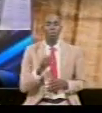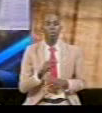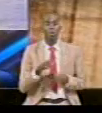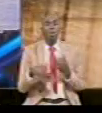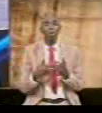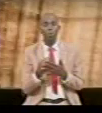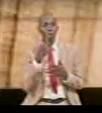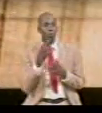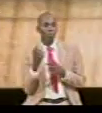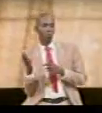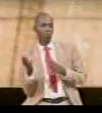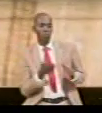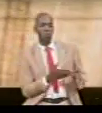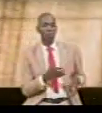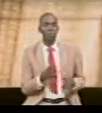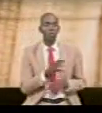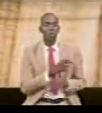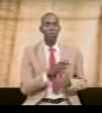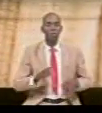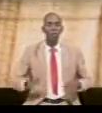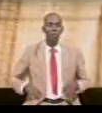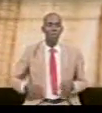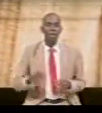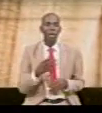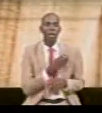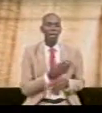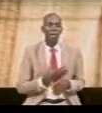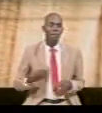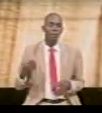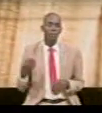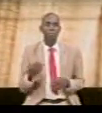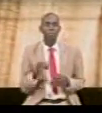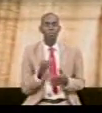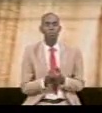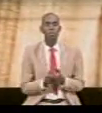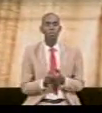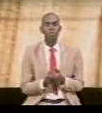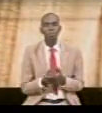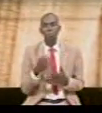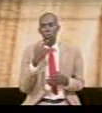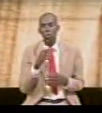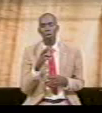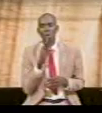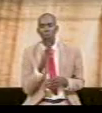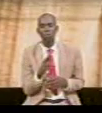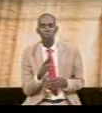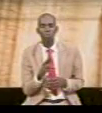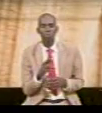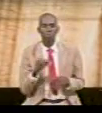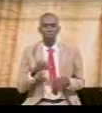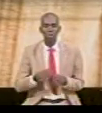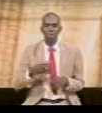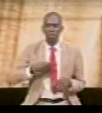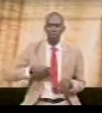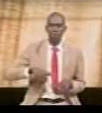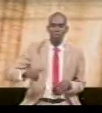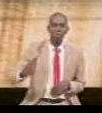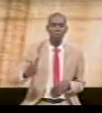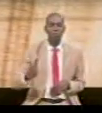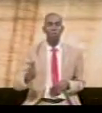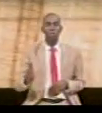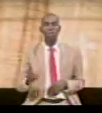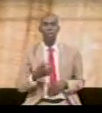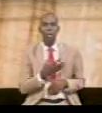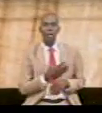Christ and they go into ceremonies and rites and denominational tradition,